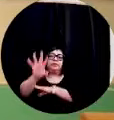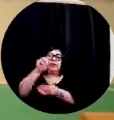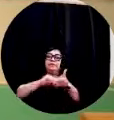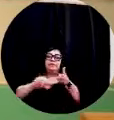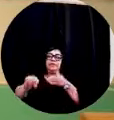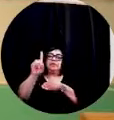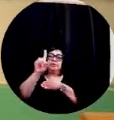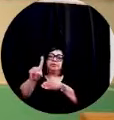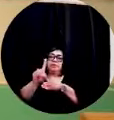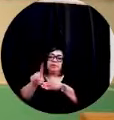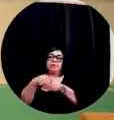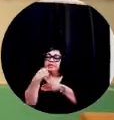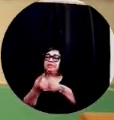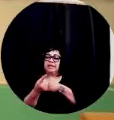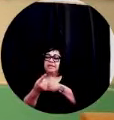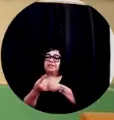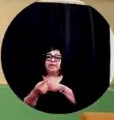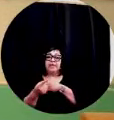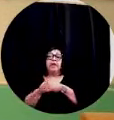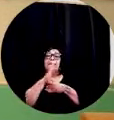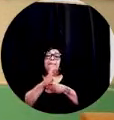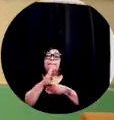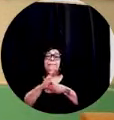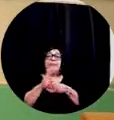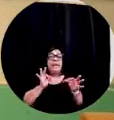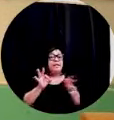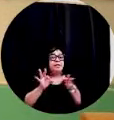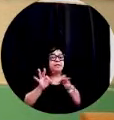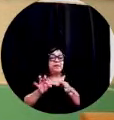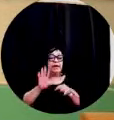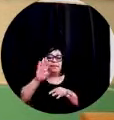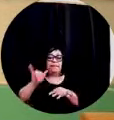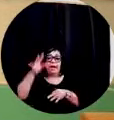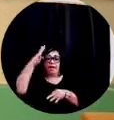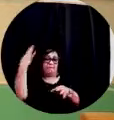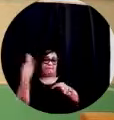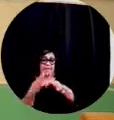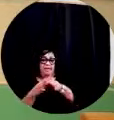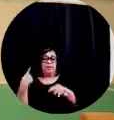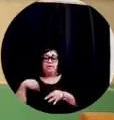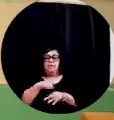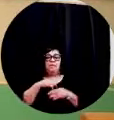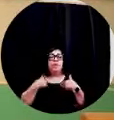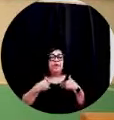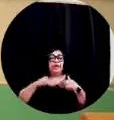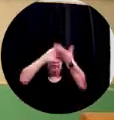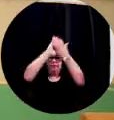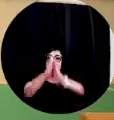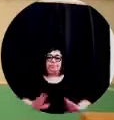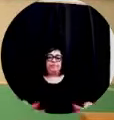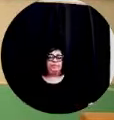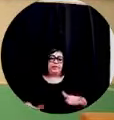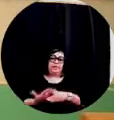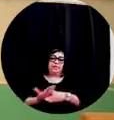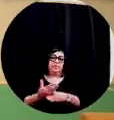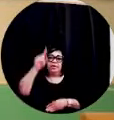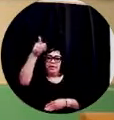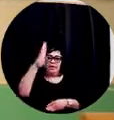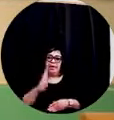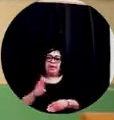by faith, we have peace with God through our Lord Jesus Christ. Then I went on a little further. Then it